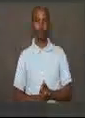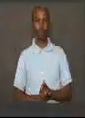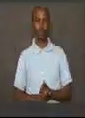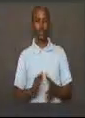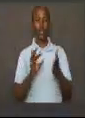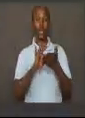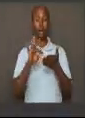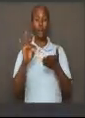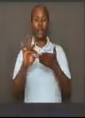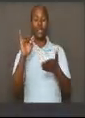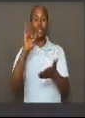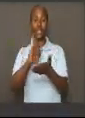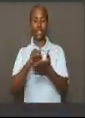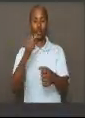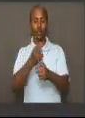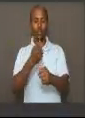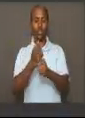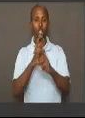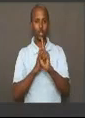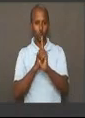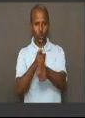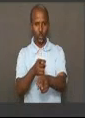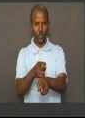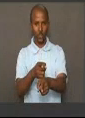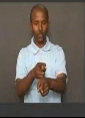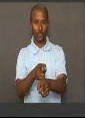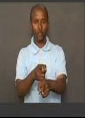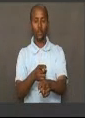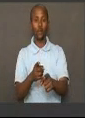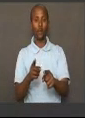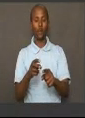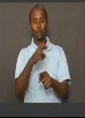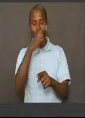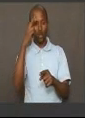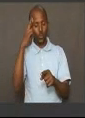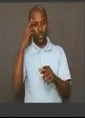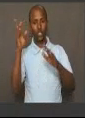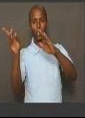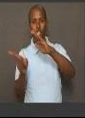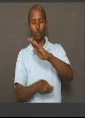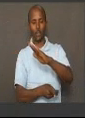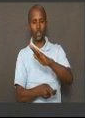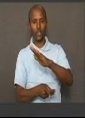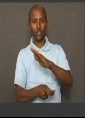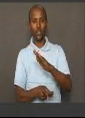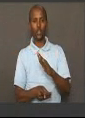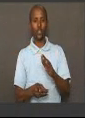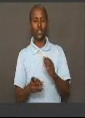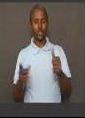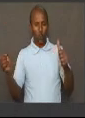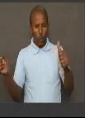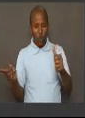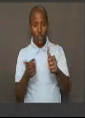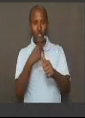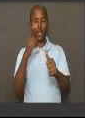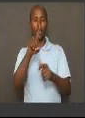A number that looks like a solution but causes the denominator of the